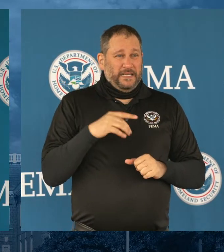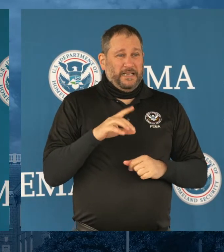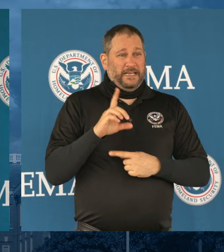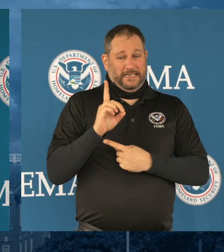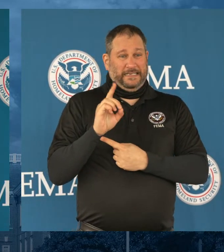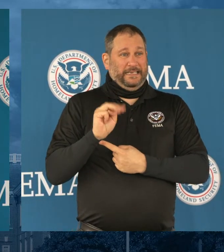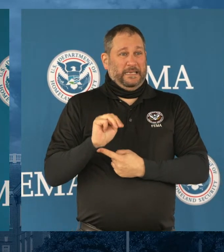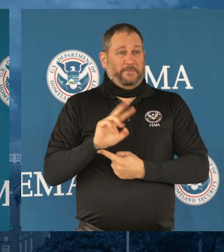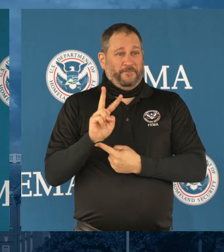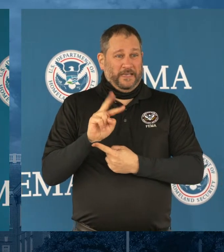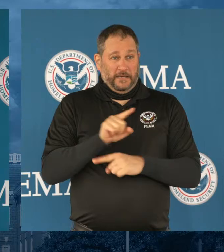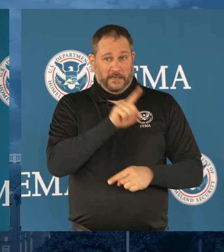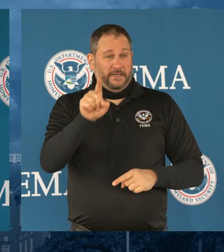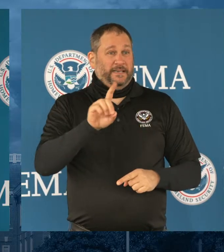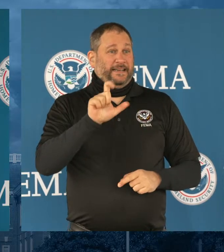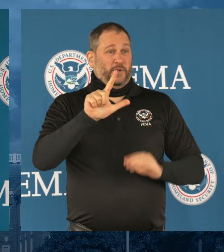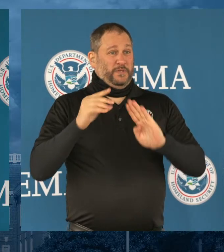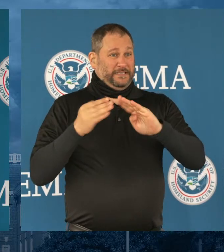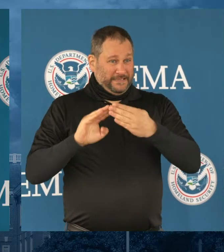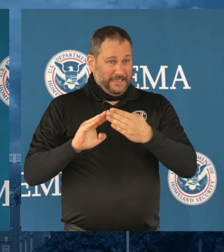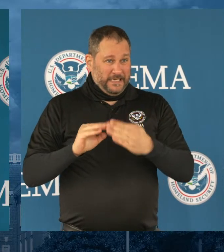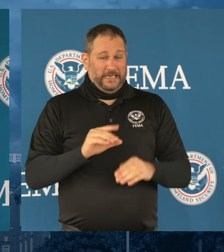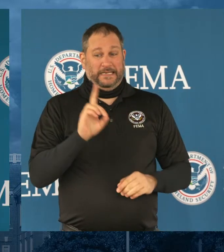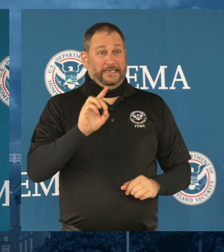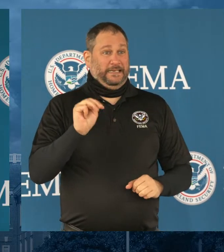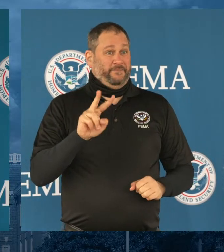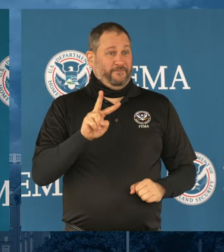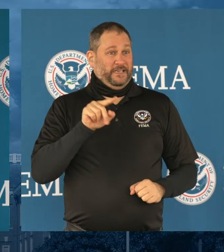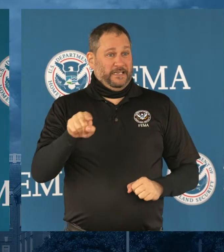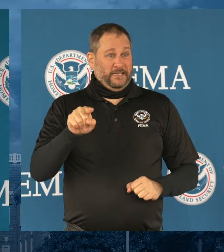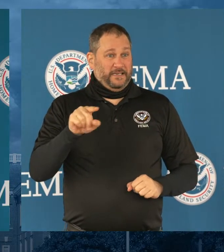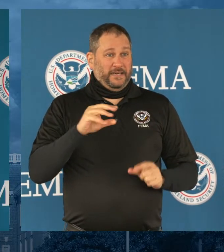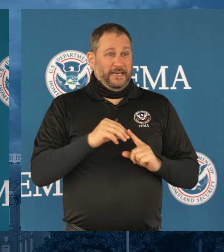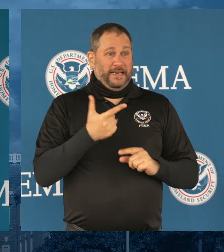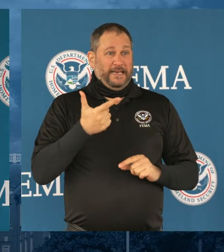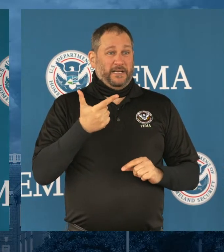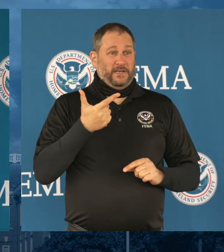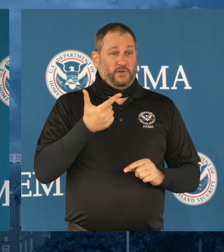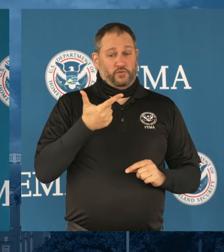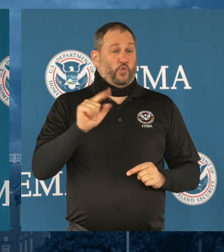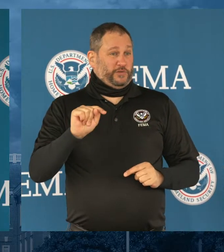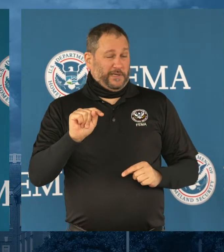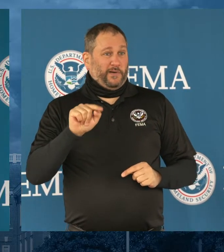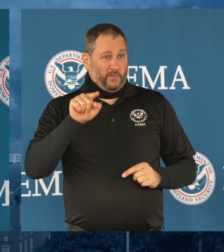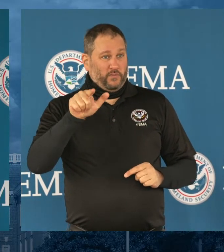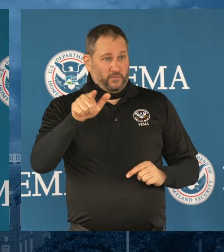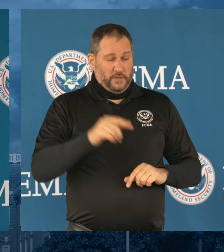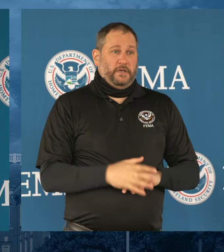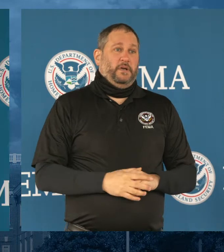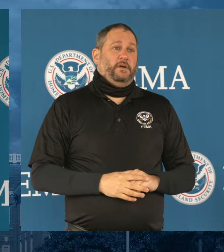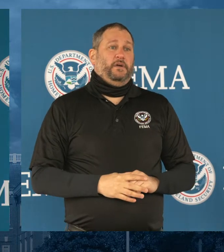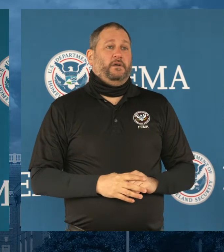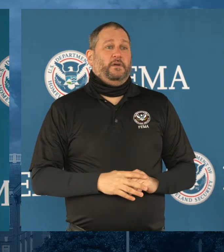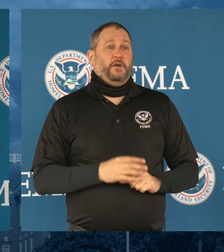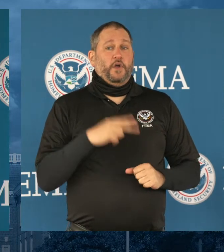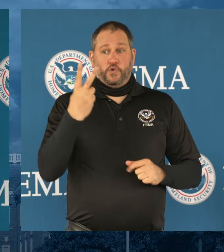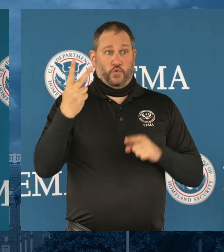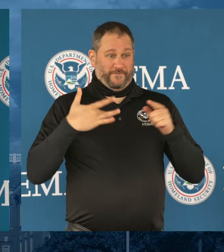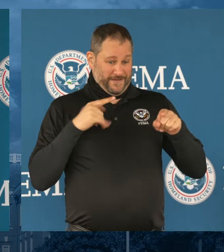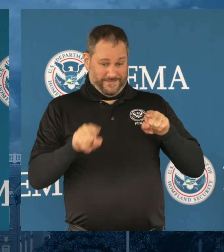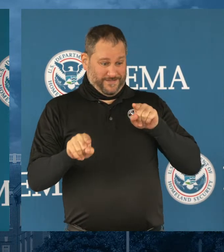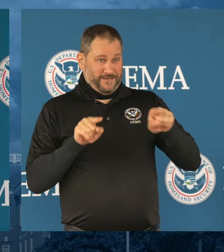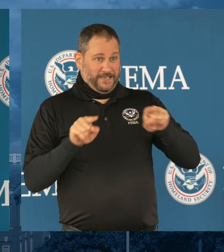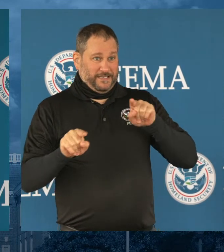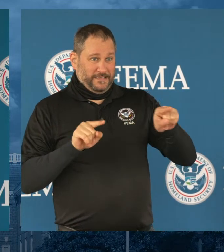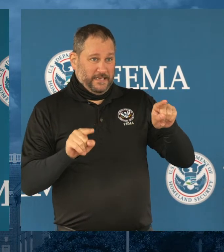City and the motor vehicle there in Georgetown, which were 2 events that copied